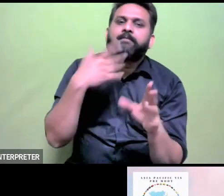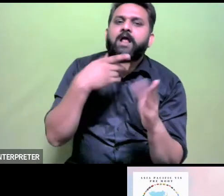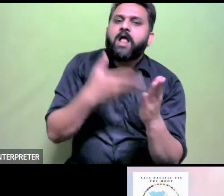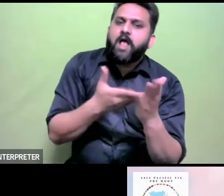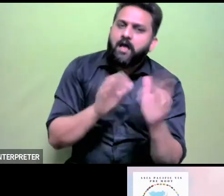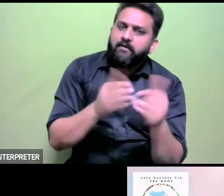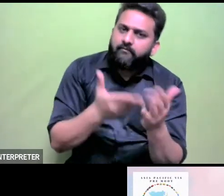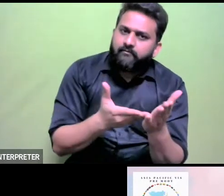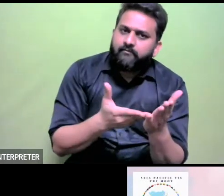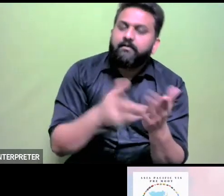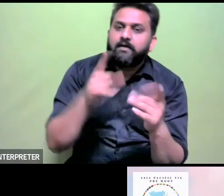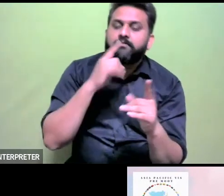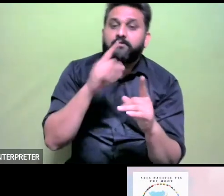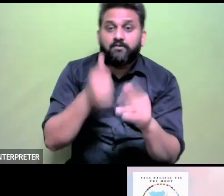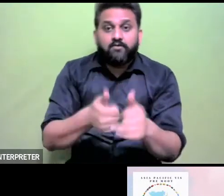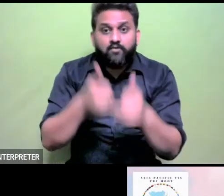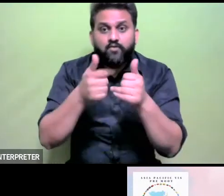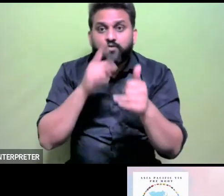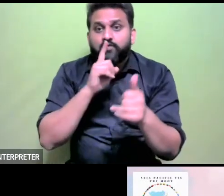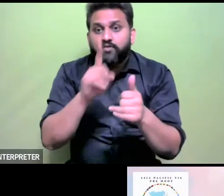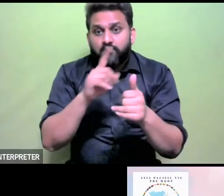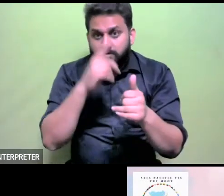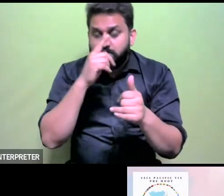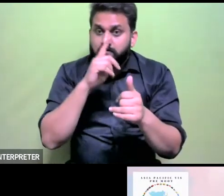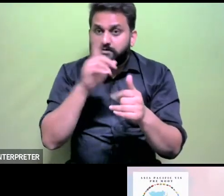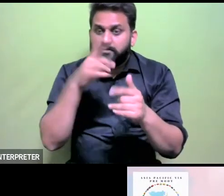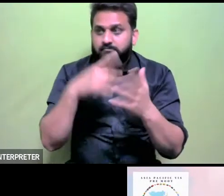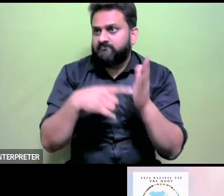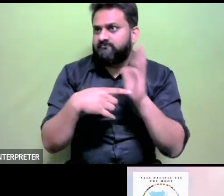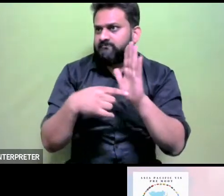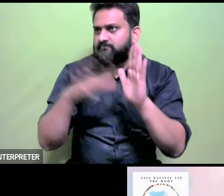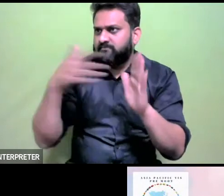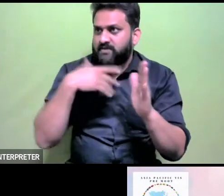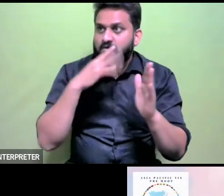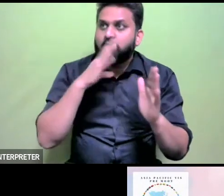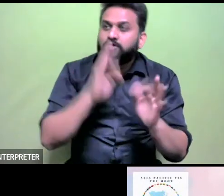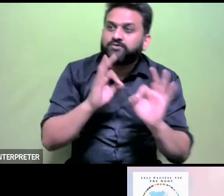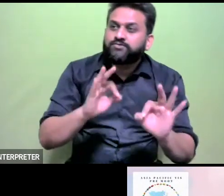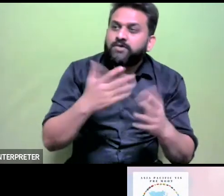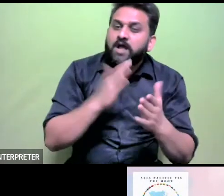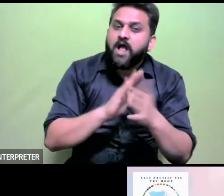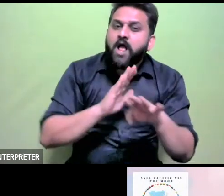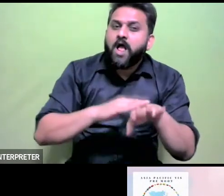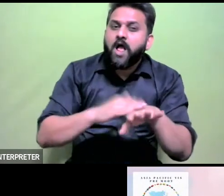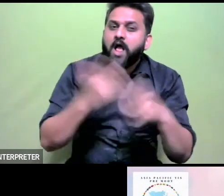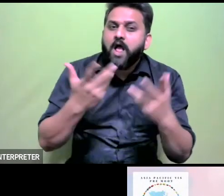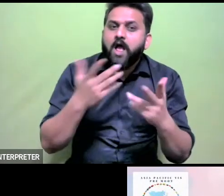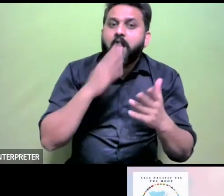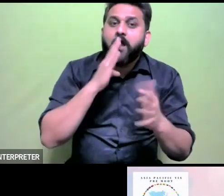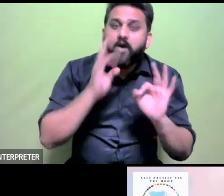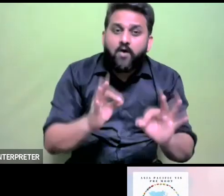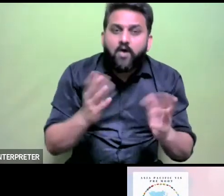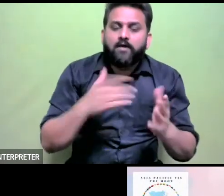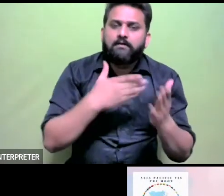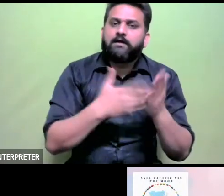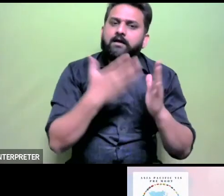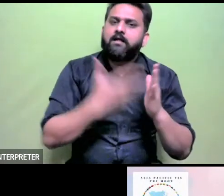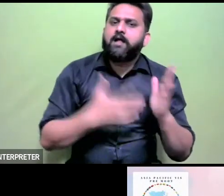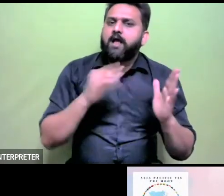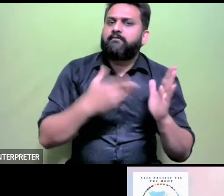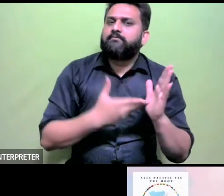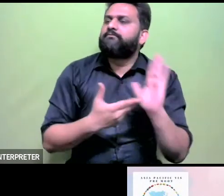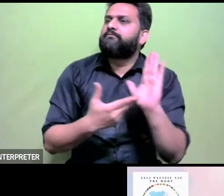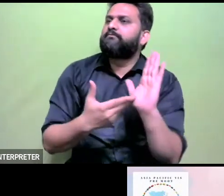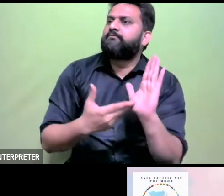you very good opportunity for you to demonstrate that you know the facts very well and how the opponent doesn't know very well, and you can add